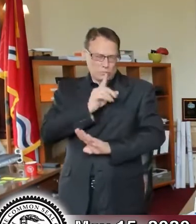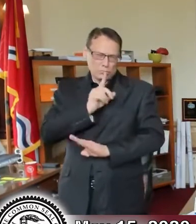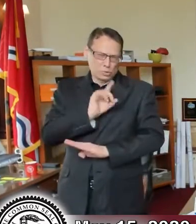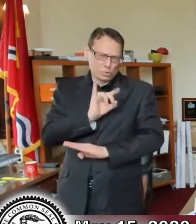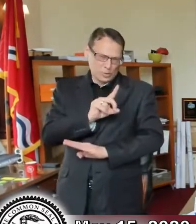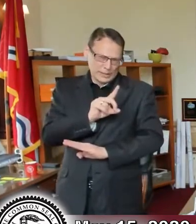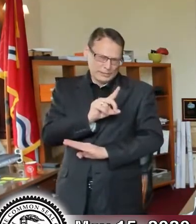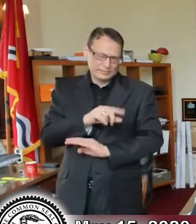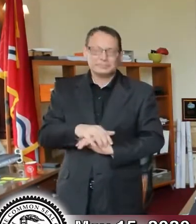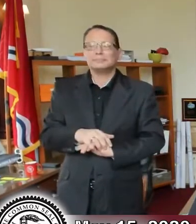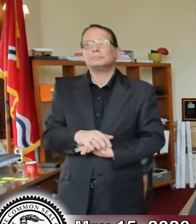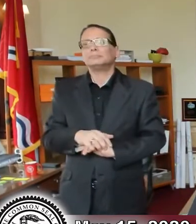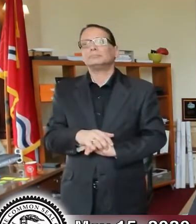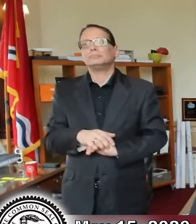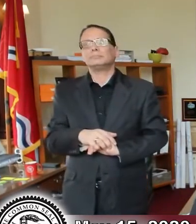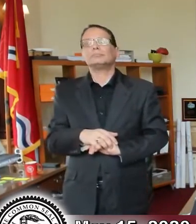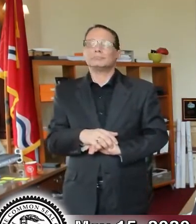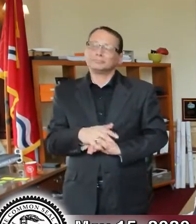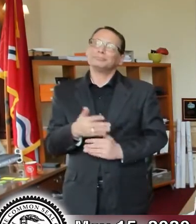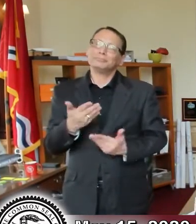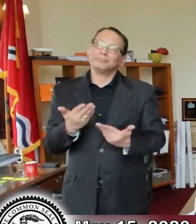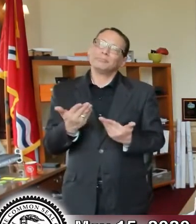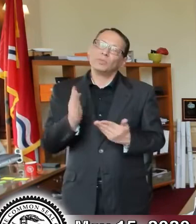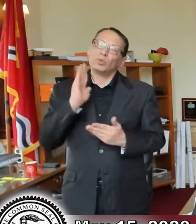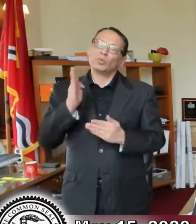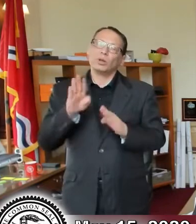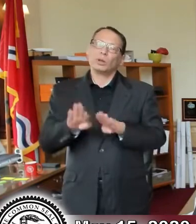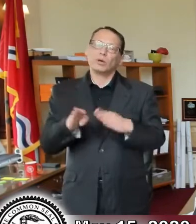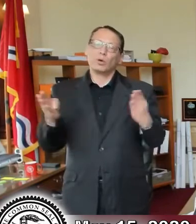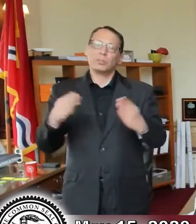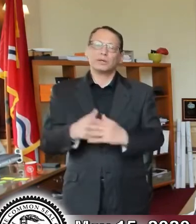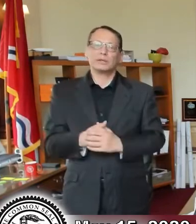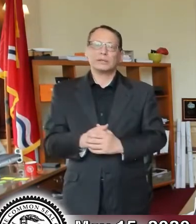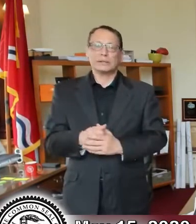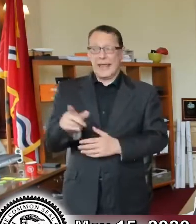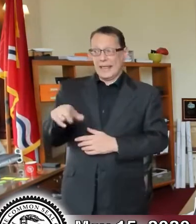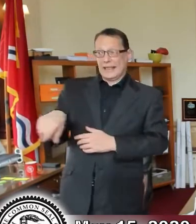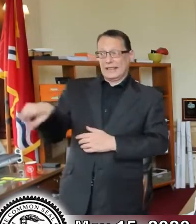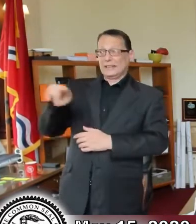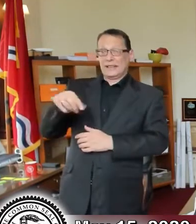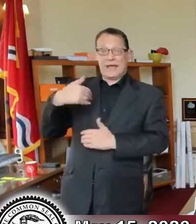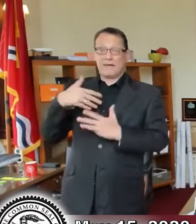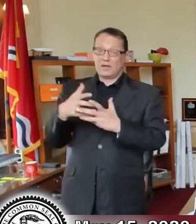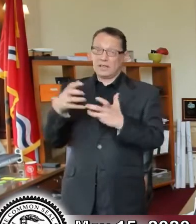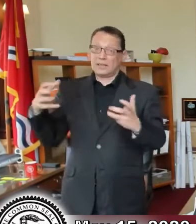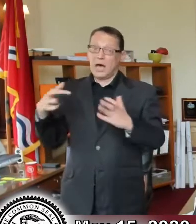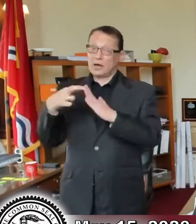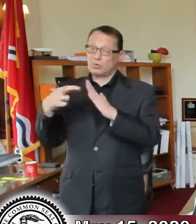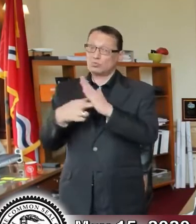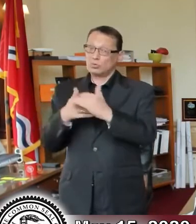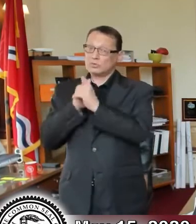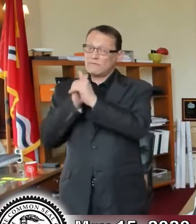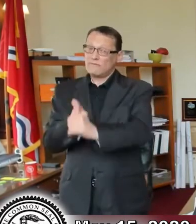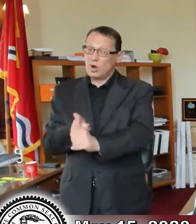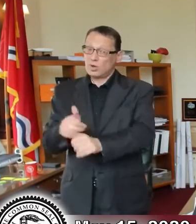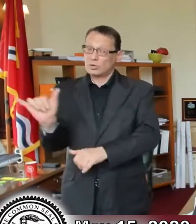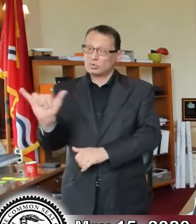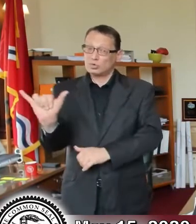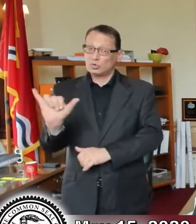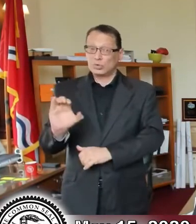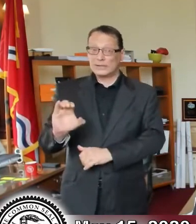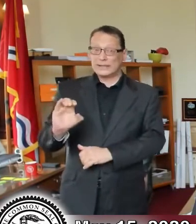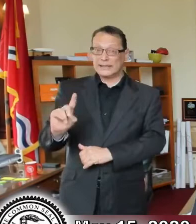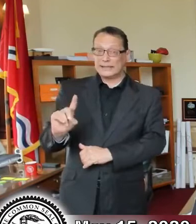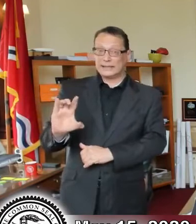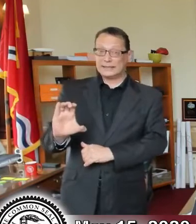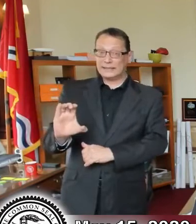did, then most likely they will be reopening. Now they have a lot of guidelines to follow also. The CDC